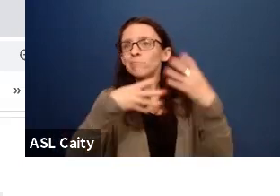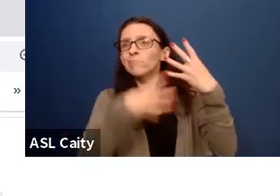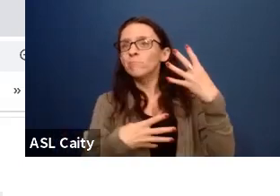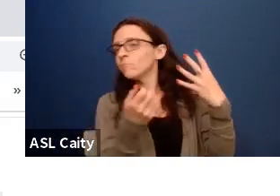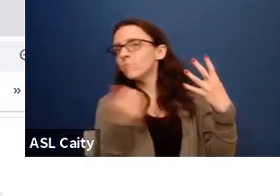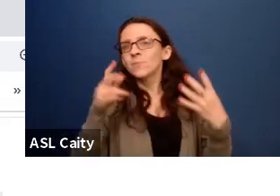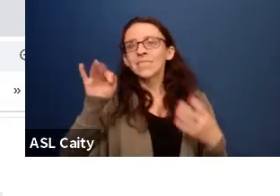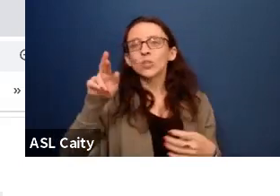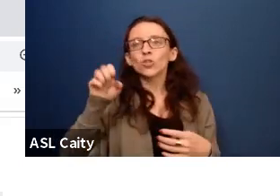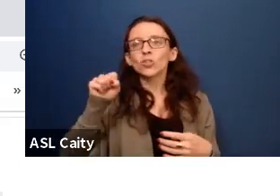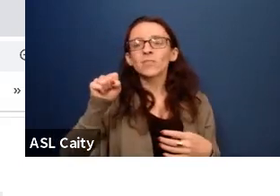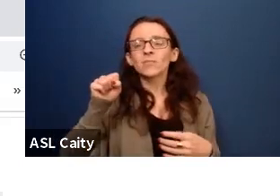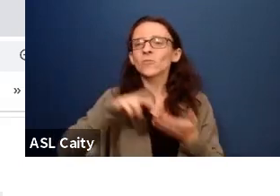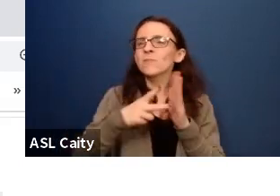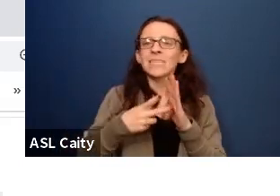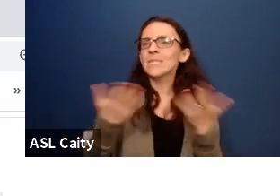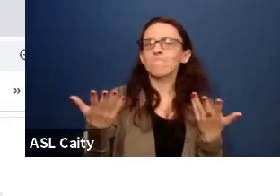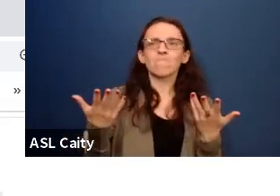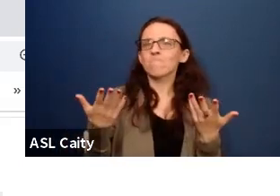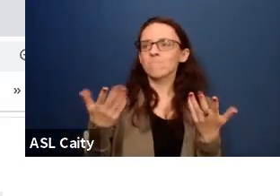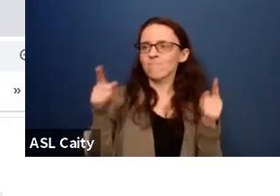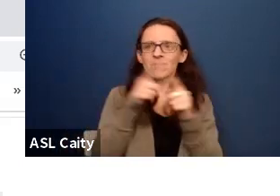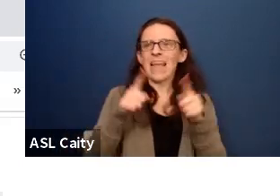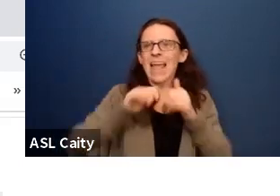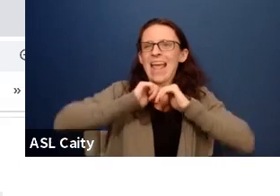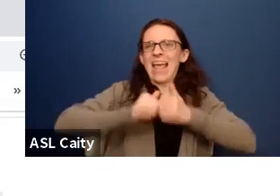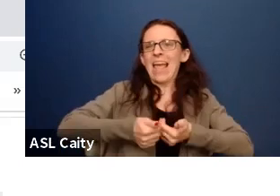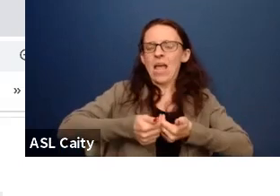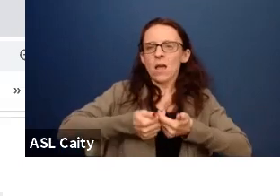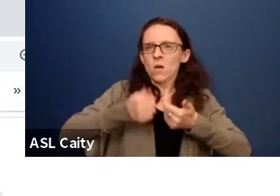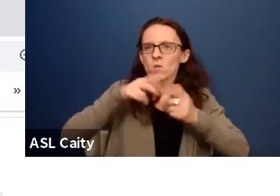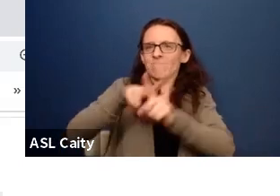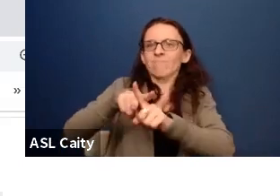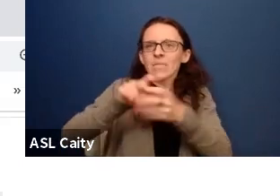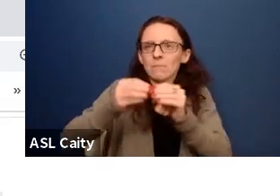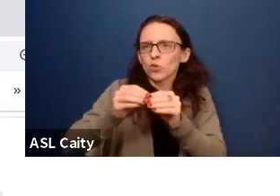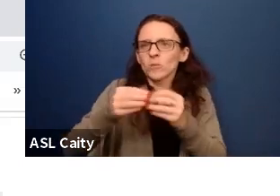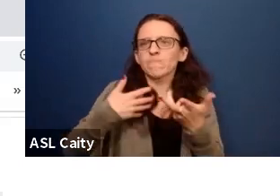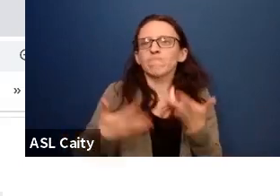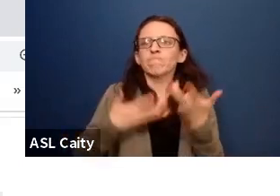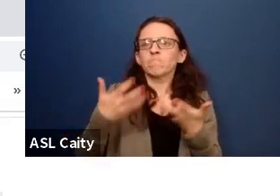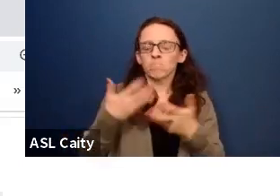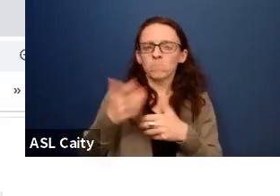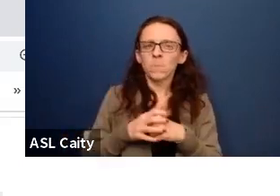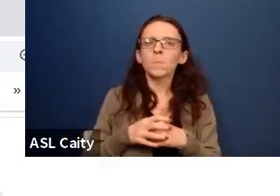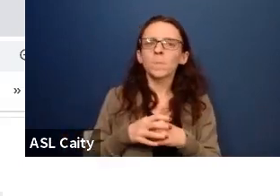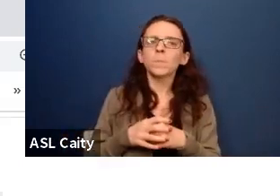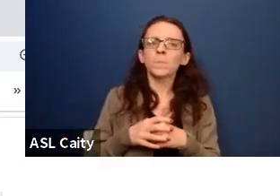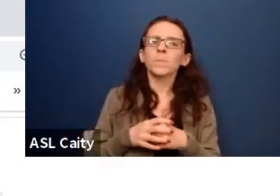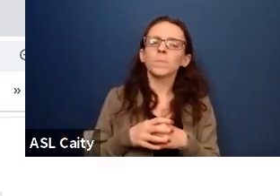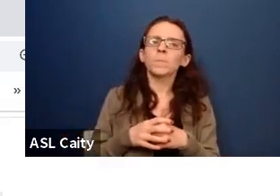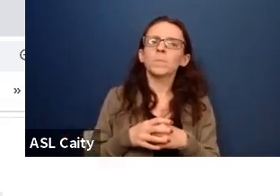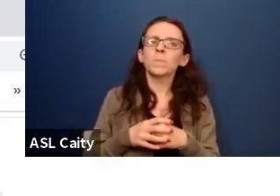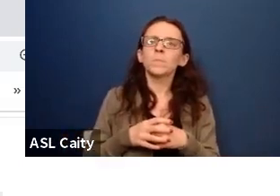not really figure out how to present that. But if this